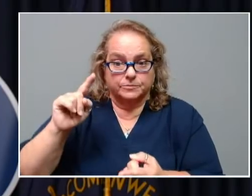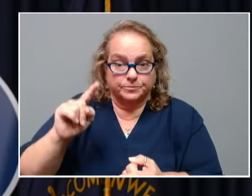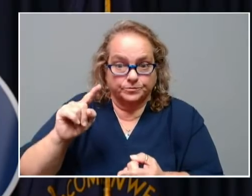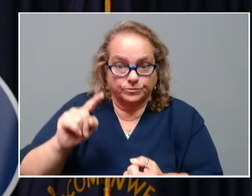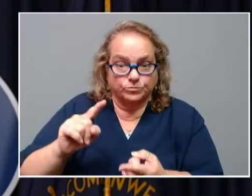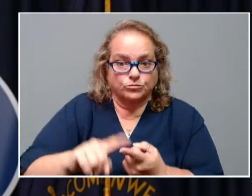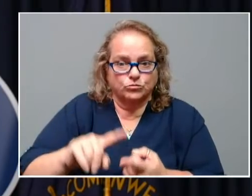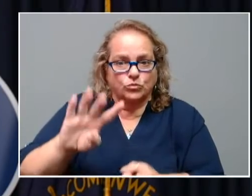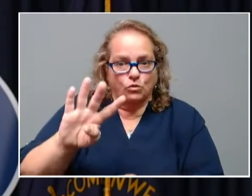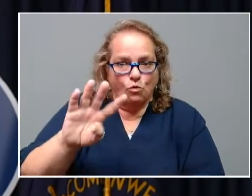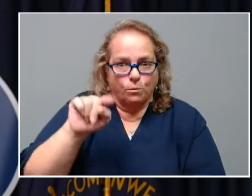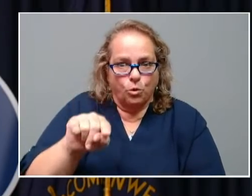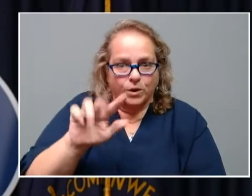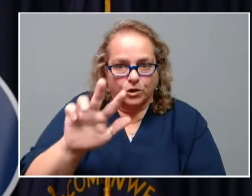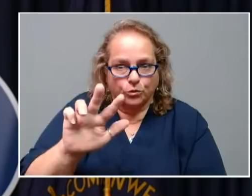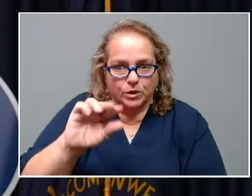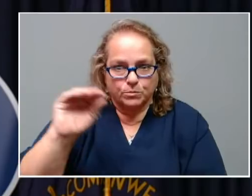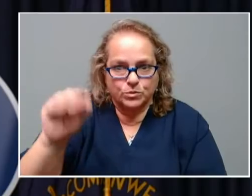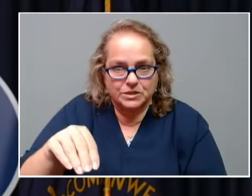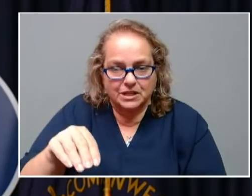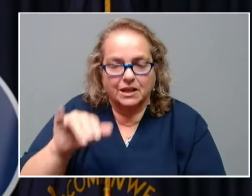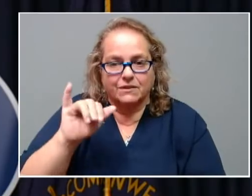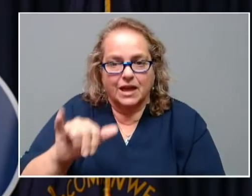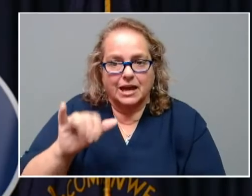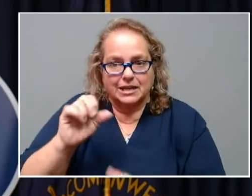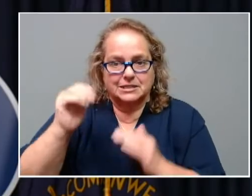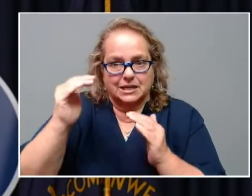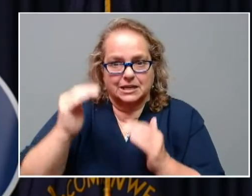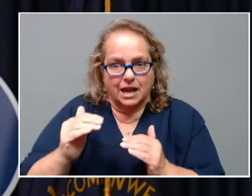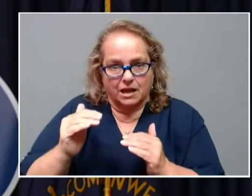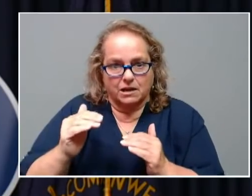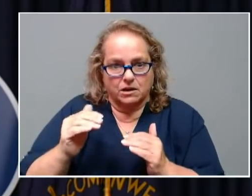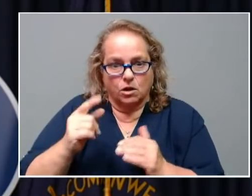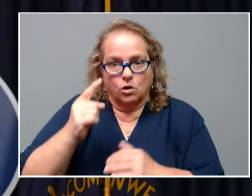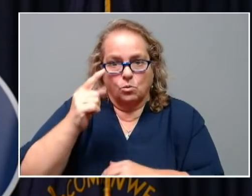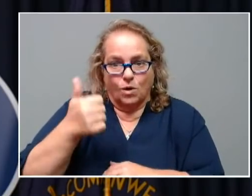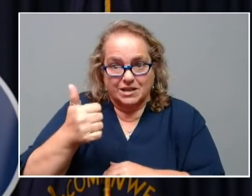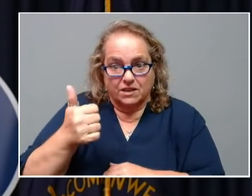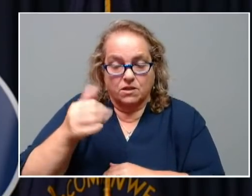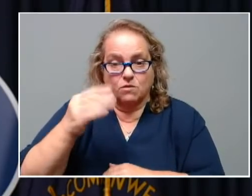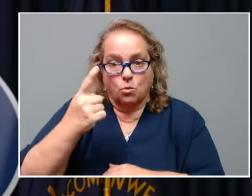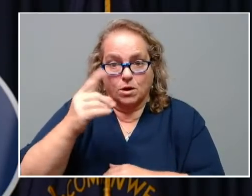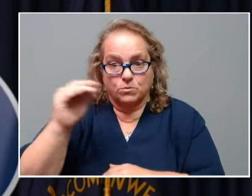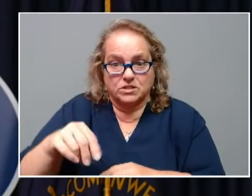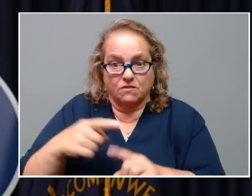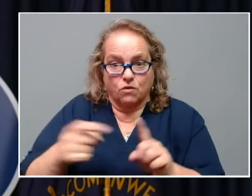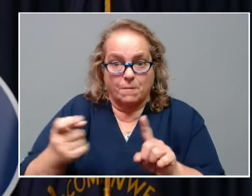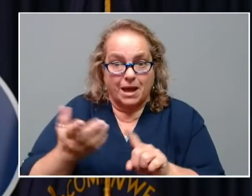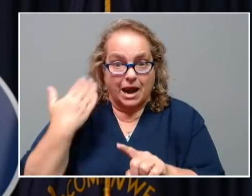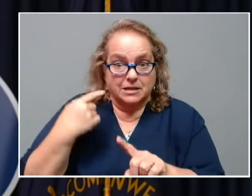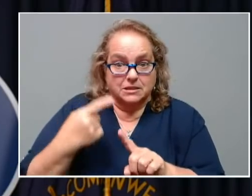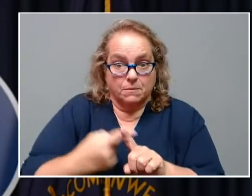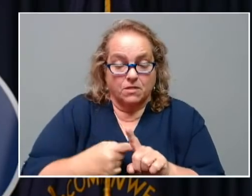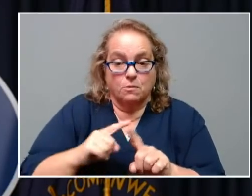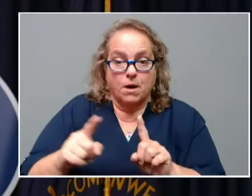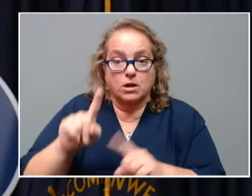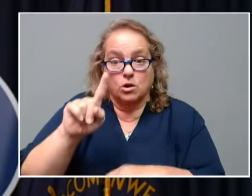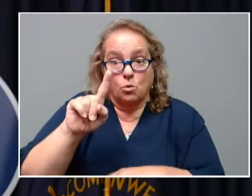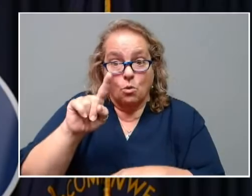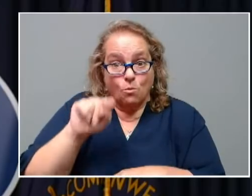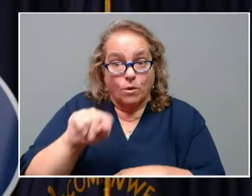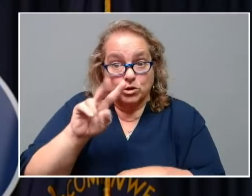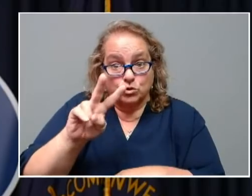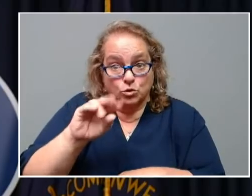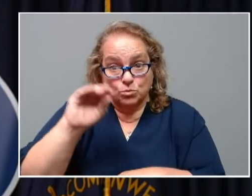4.3%. That is down 0.1% from last month, but it's down 1.2%